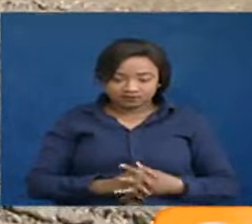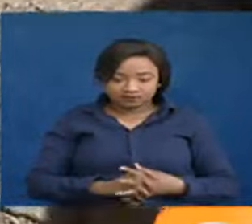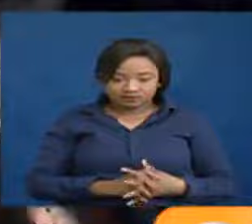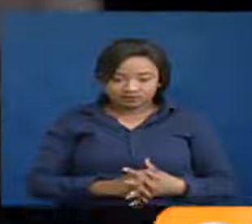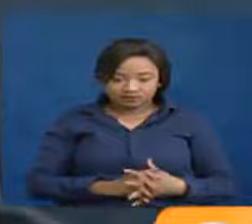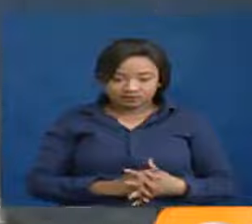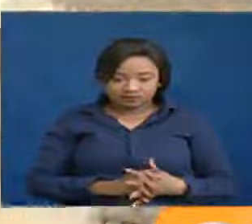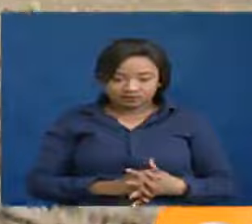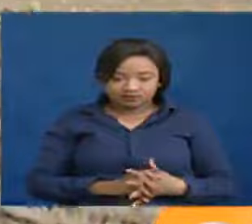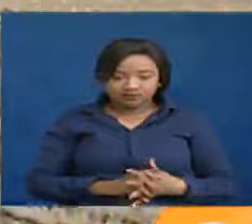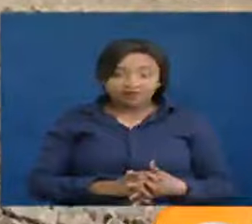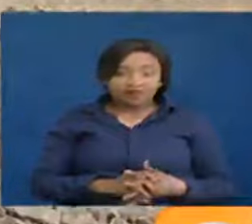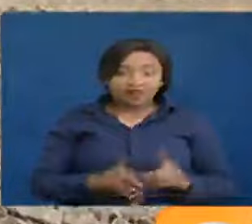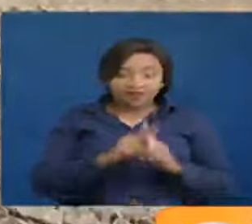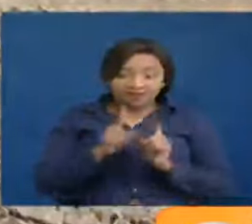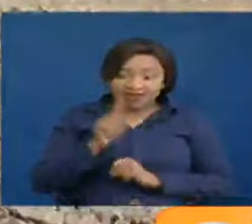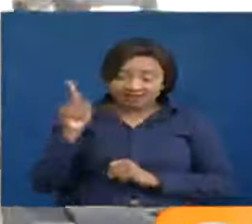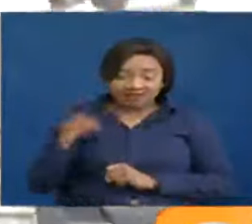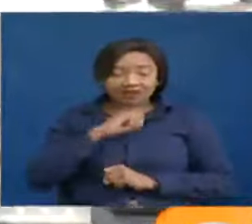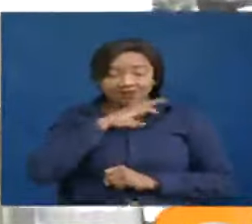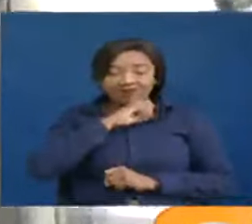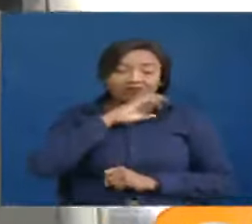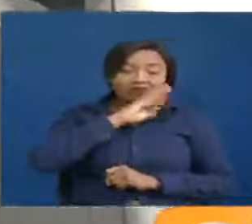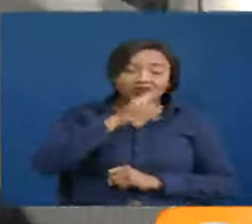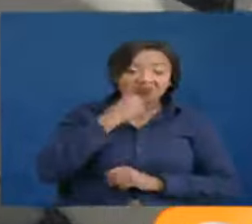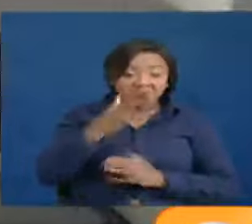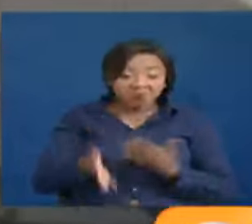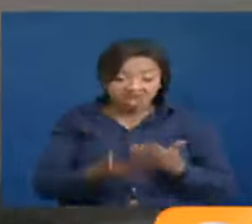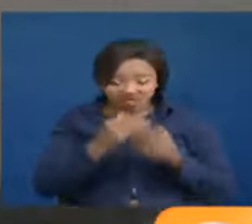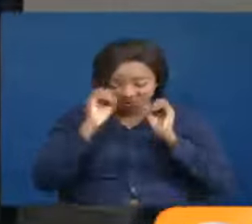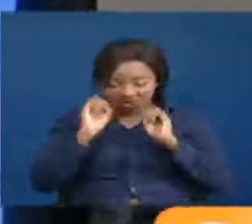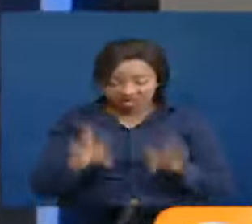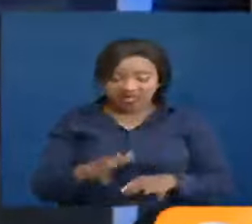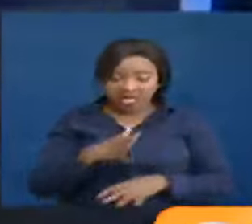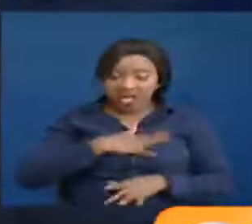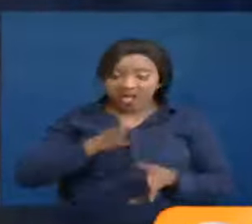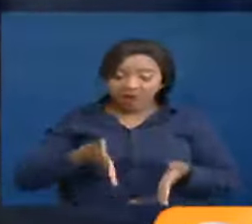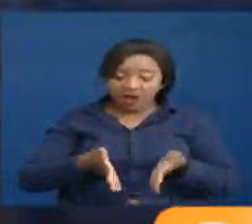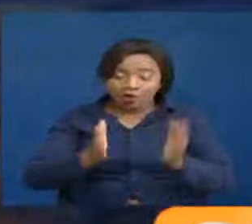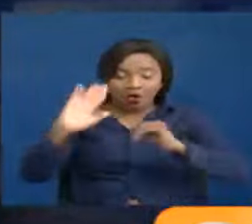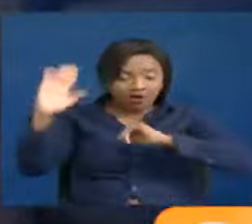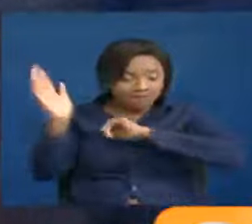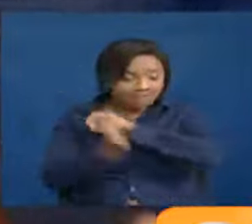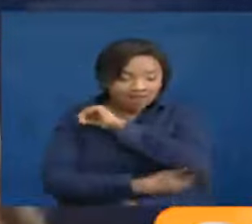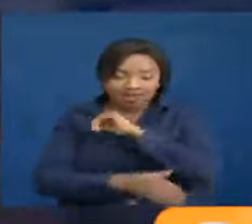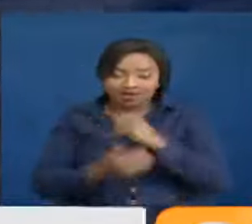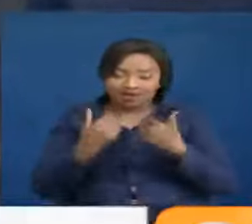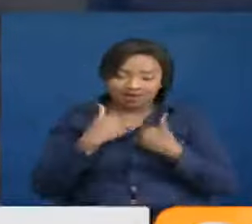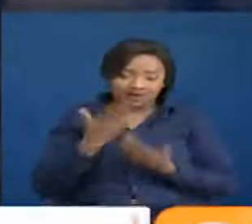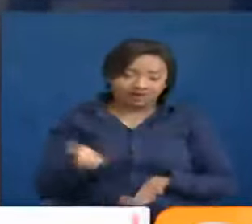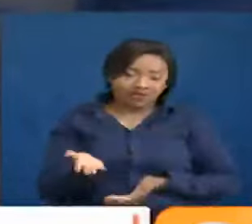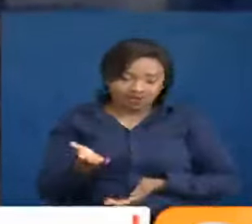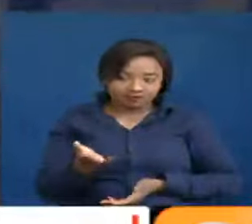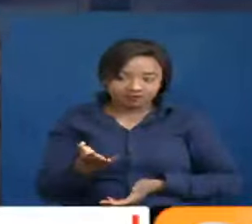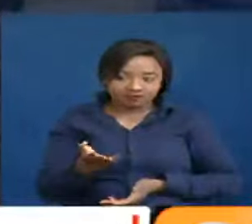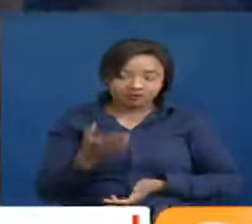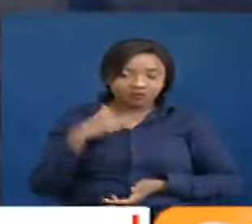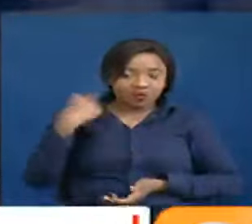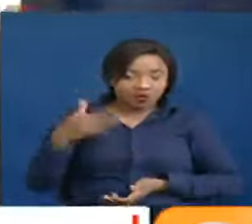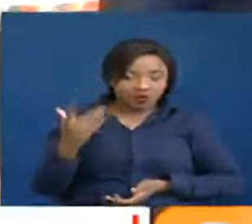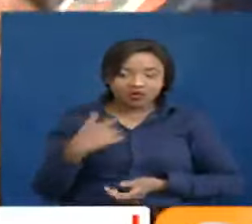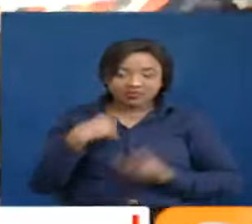But their pleas have fallen on deaf ears. Barabara zetu zimekuwa mbaya kila siku. Gari zinaharibika, tunapeleka